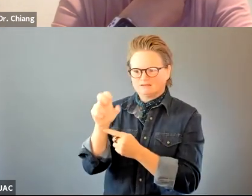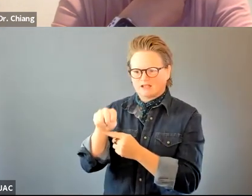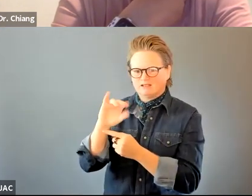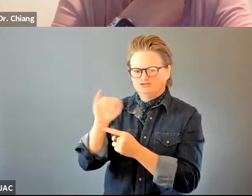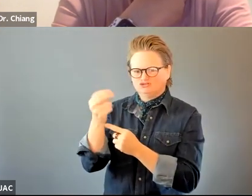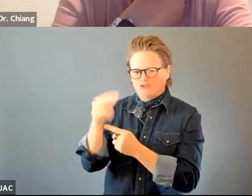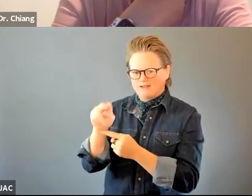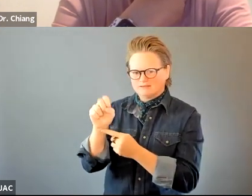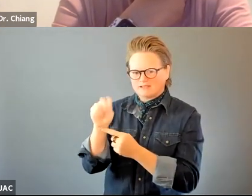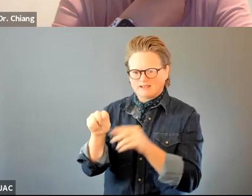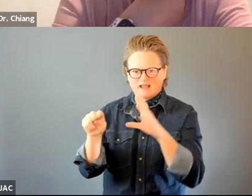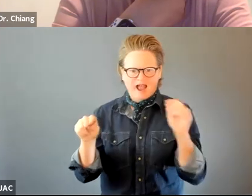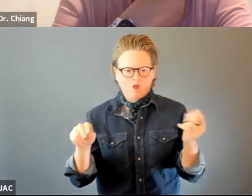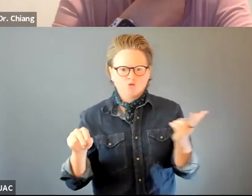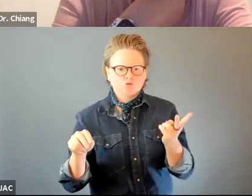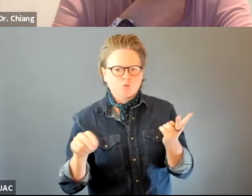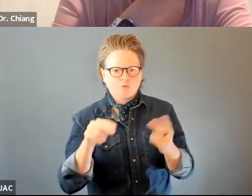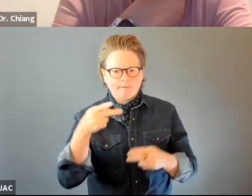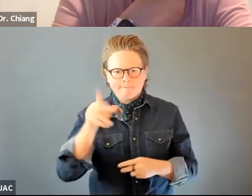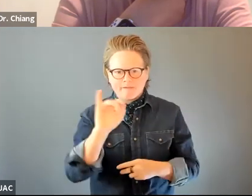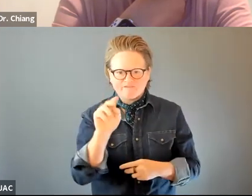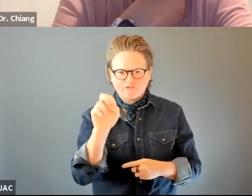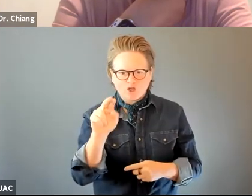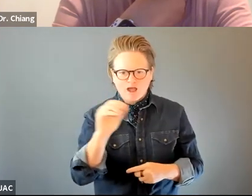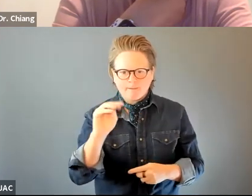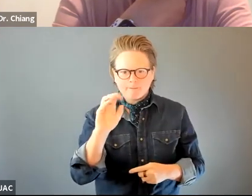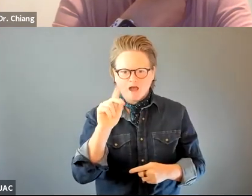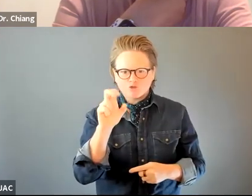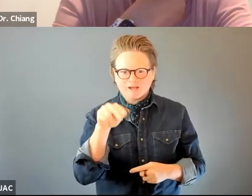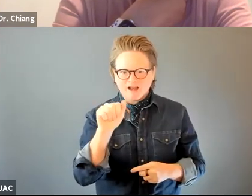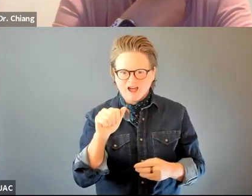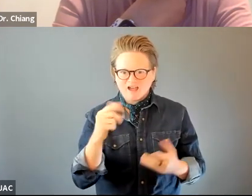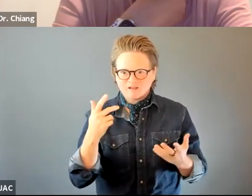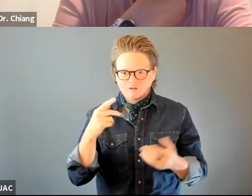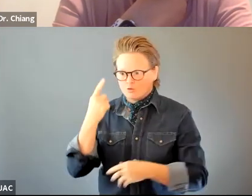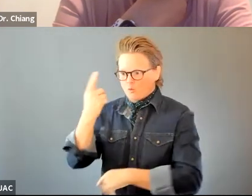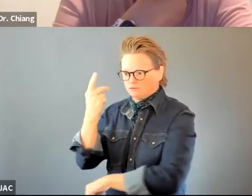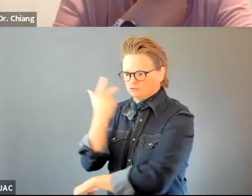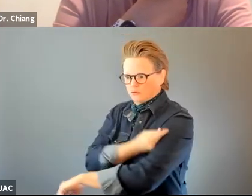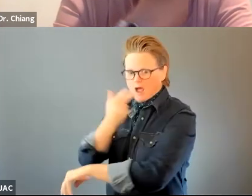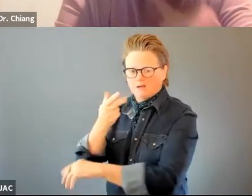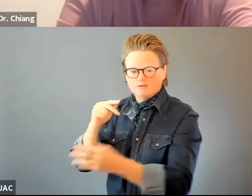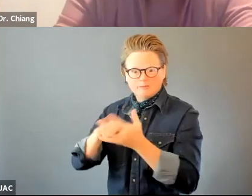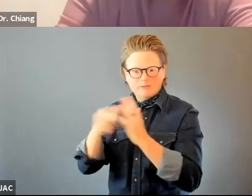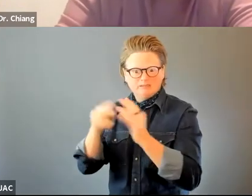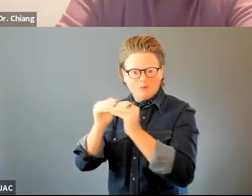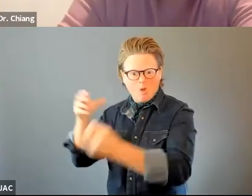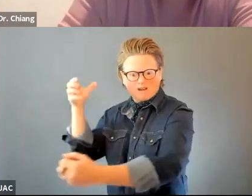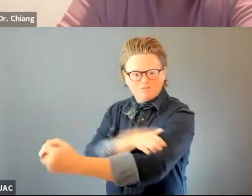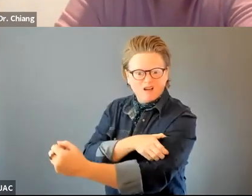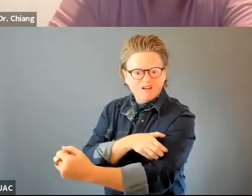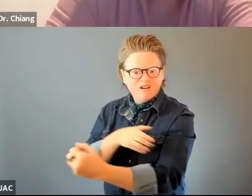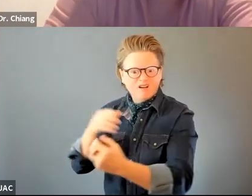So what's the difference with their shot and the other two that we've talked about? You want to take Pfizer, that, Moderna, and the Stephanie?